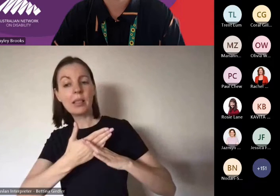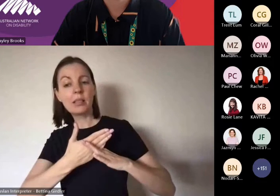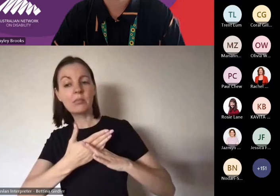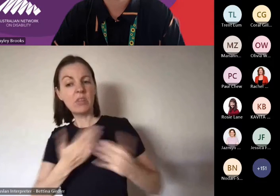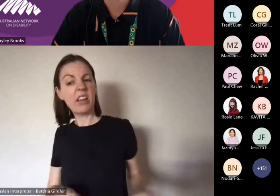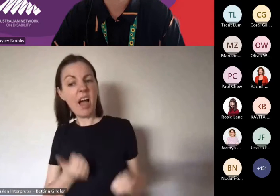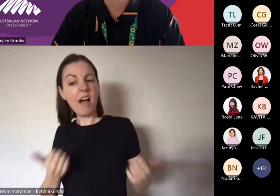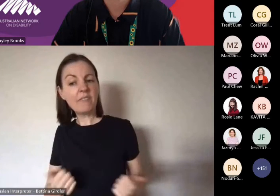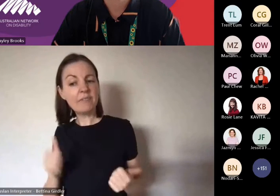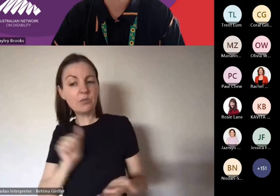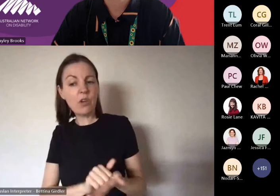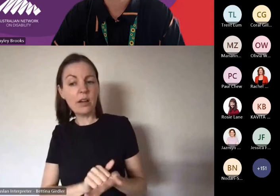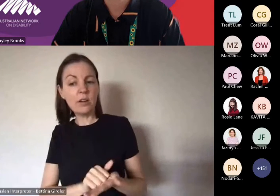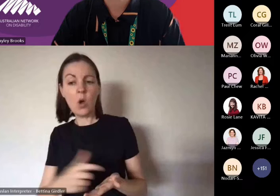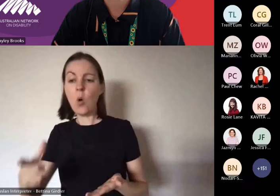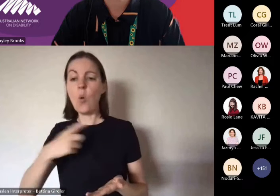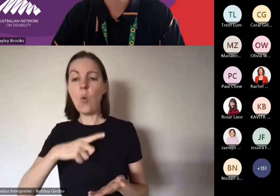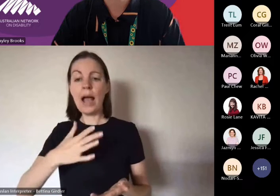standards?